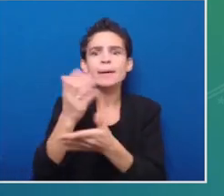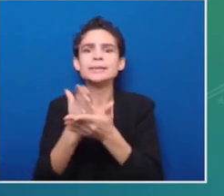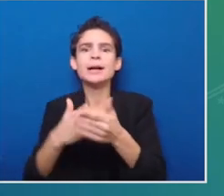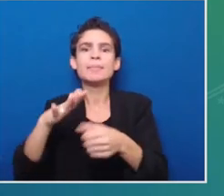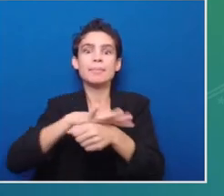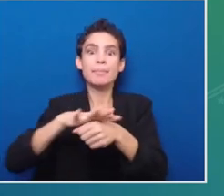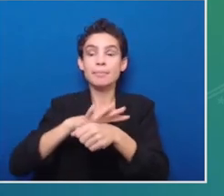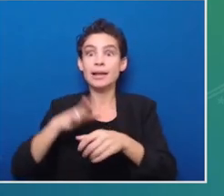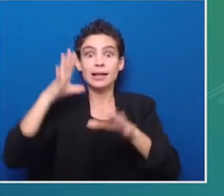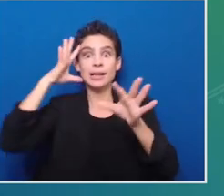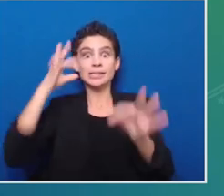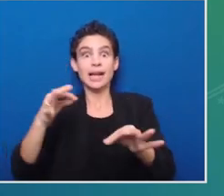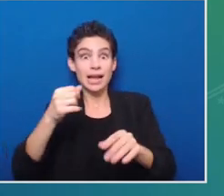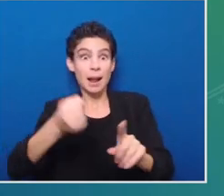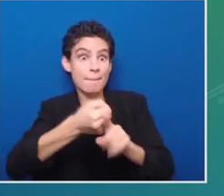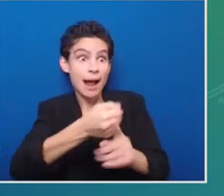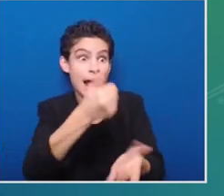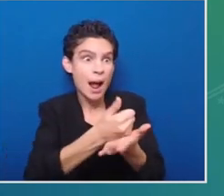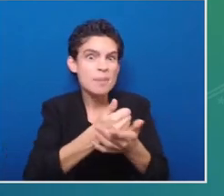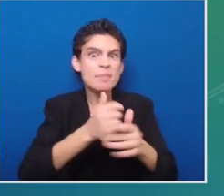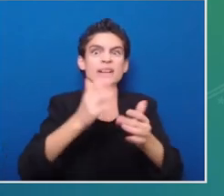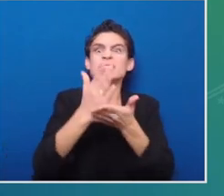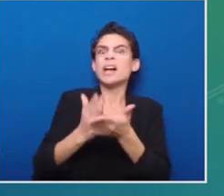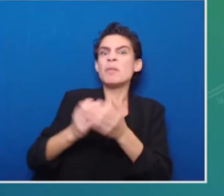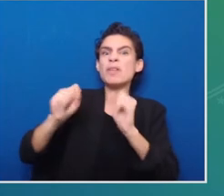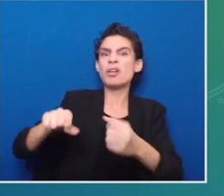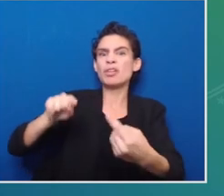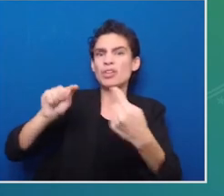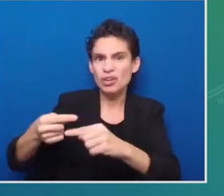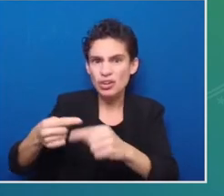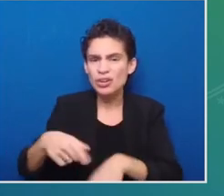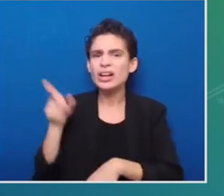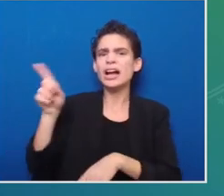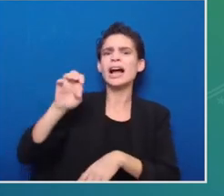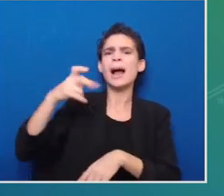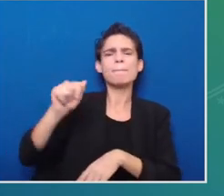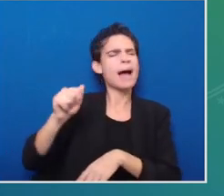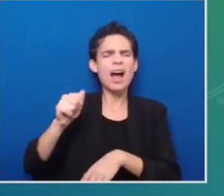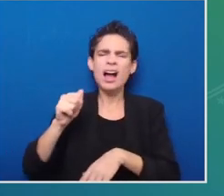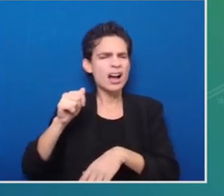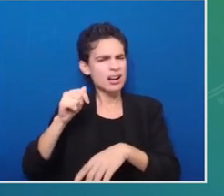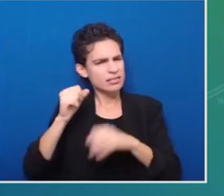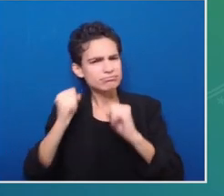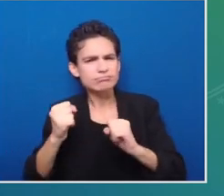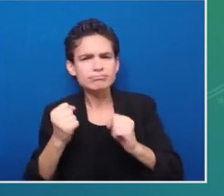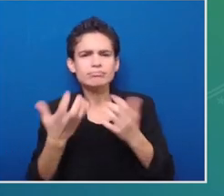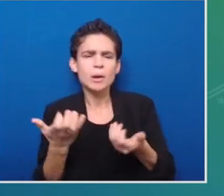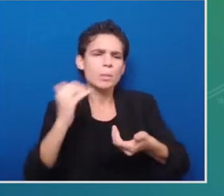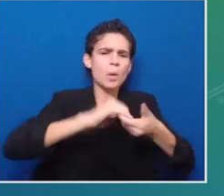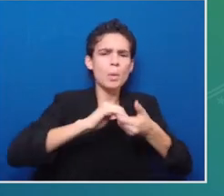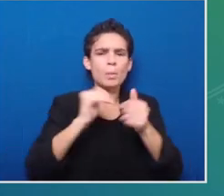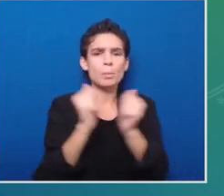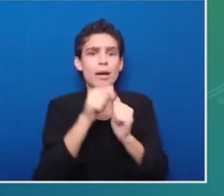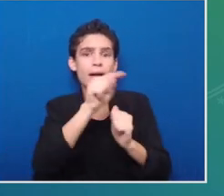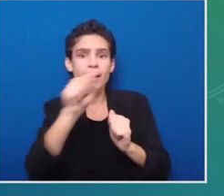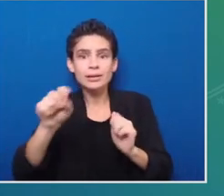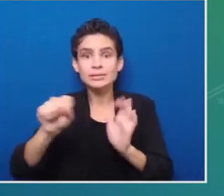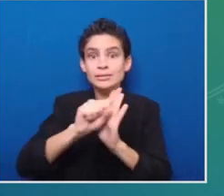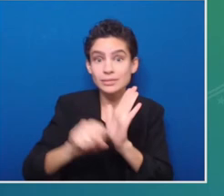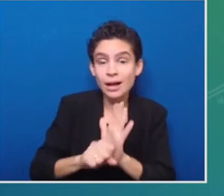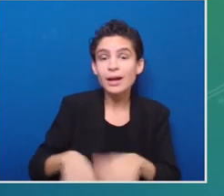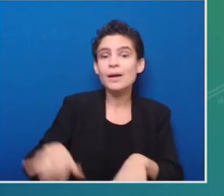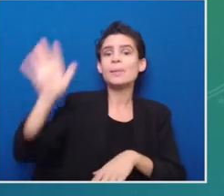going to ensure that EPA is once again a strong partner for the states, not a roadblock. We will be driven